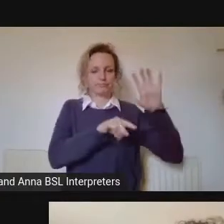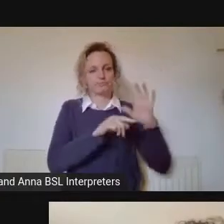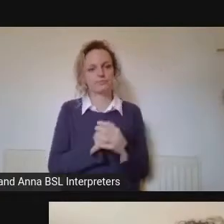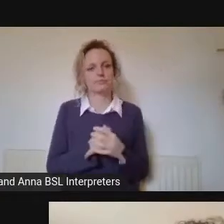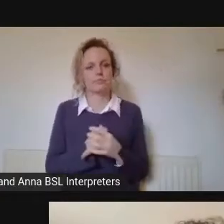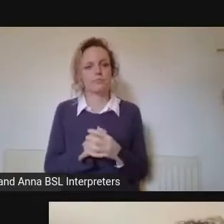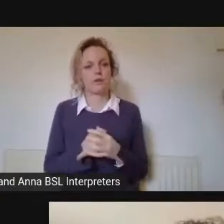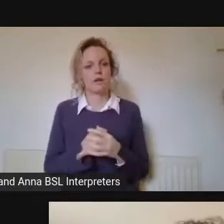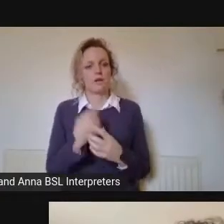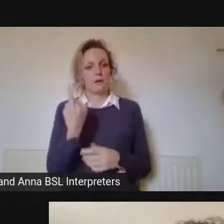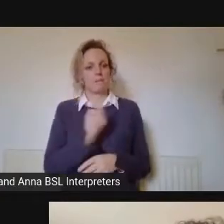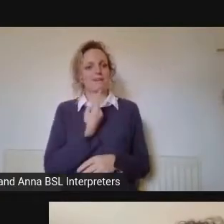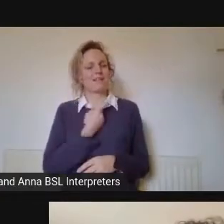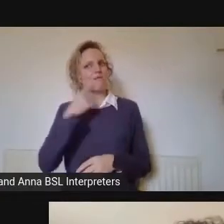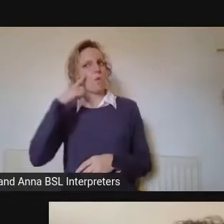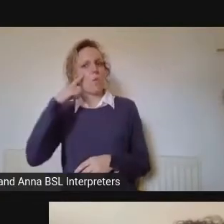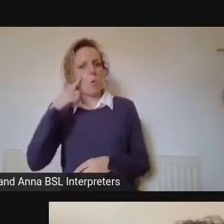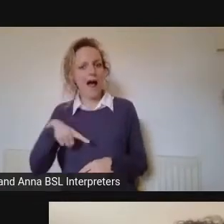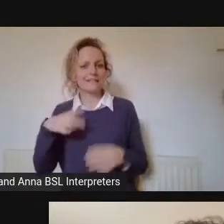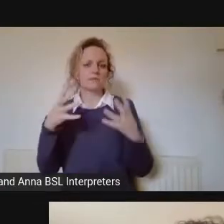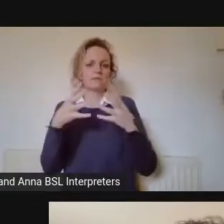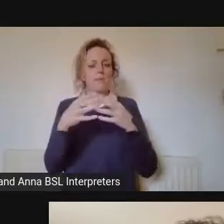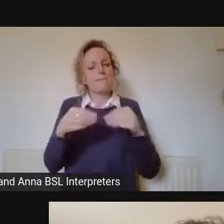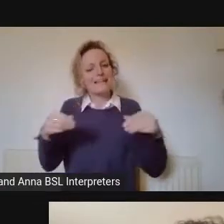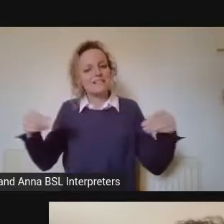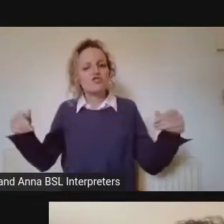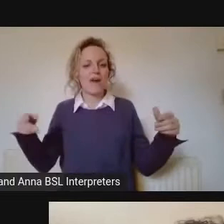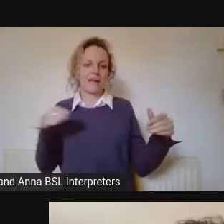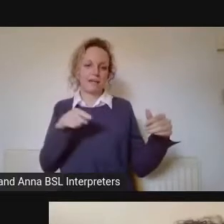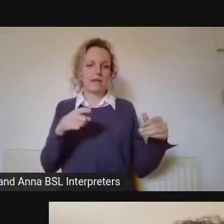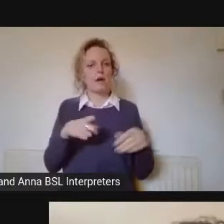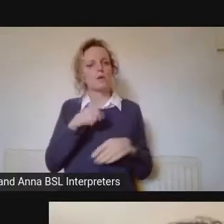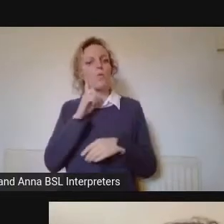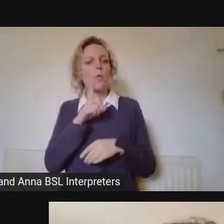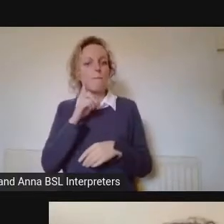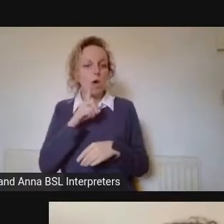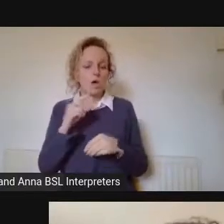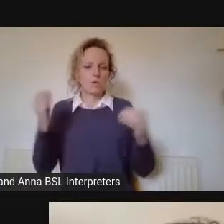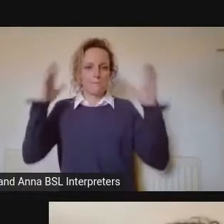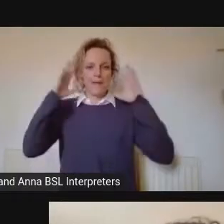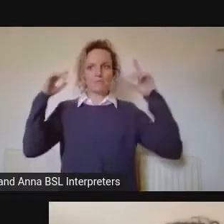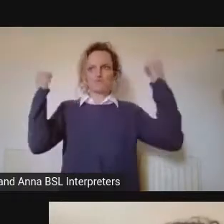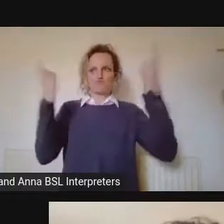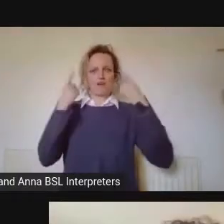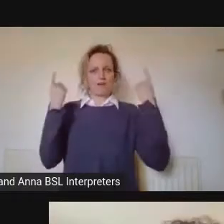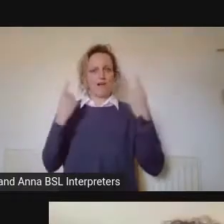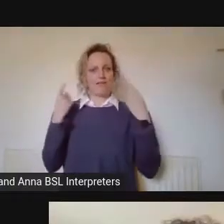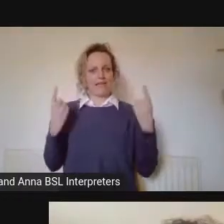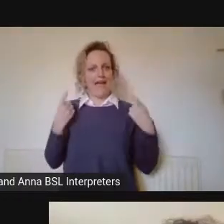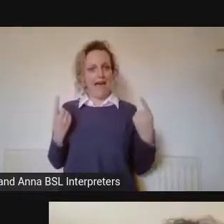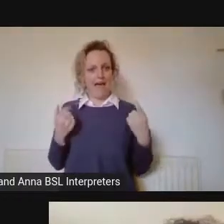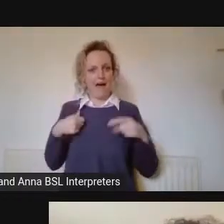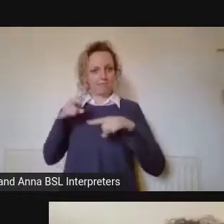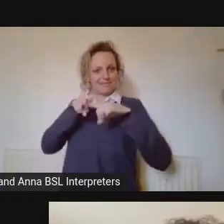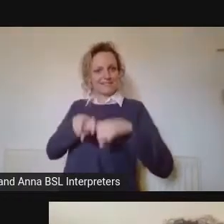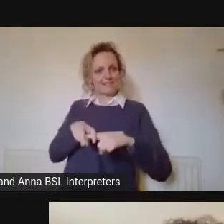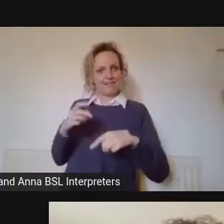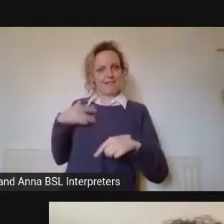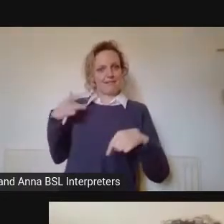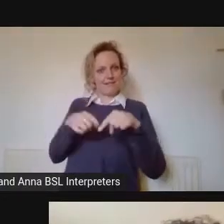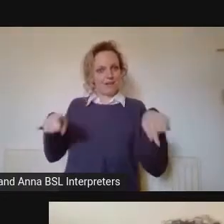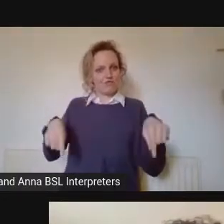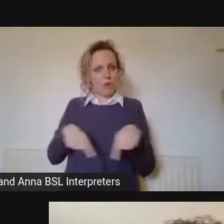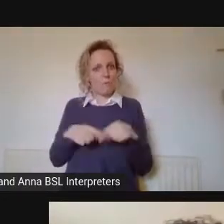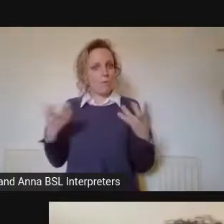white Mediterranean looking woman with big brown curly hair, and I'm sitting in my living room in London,